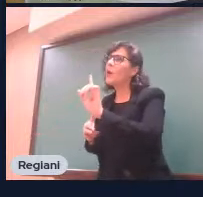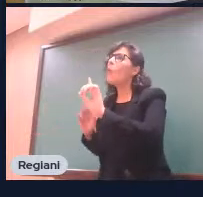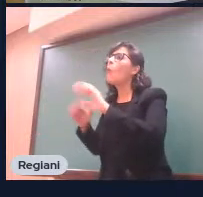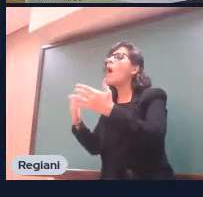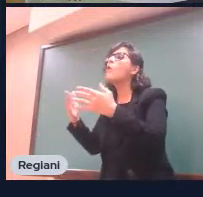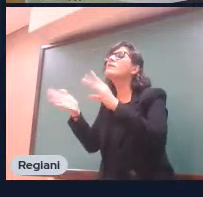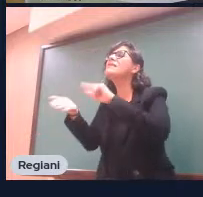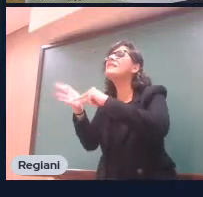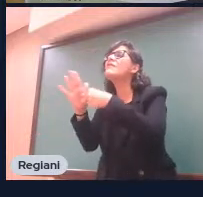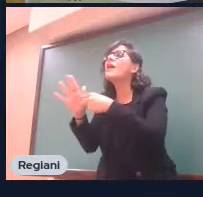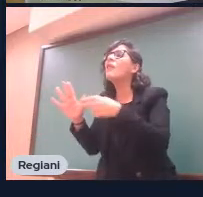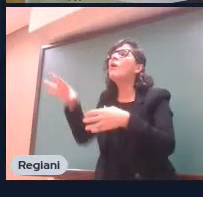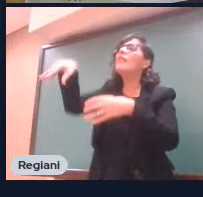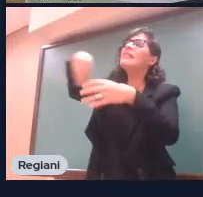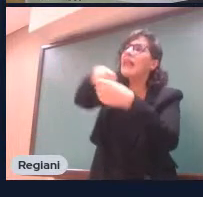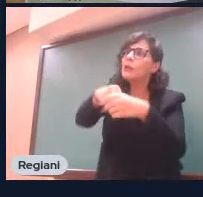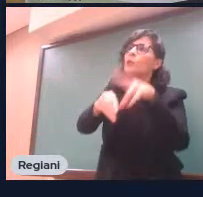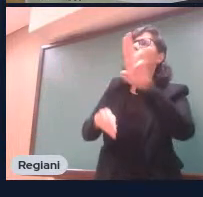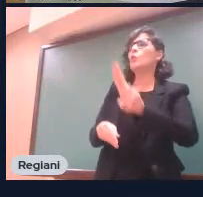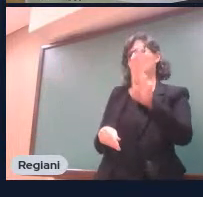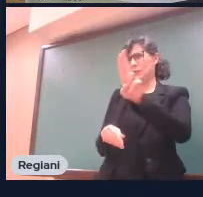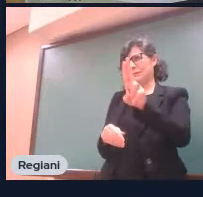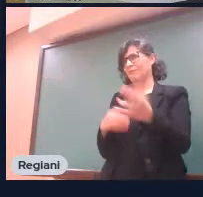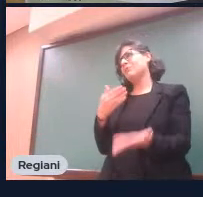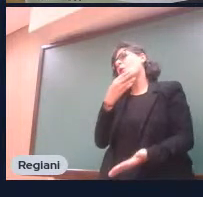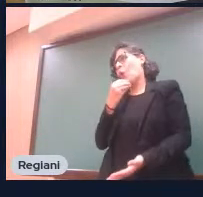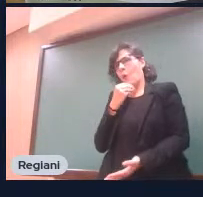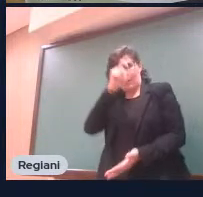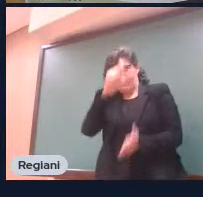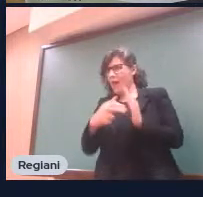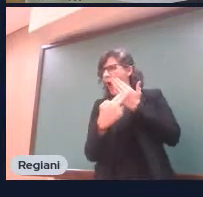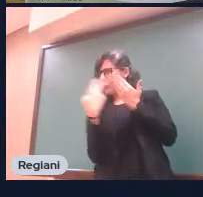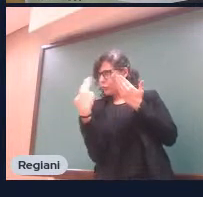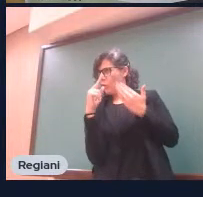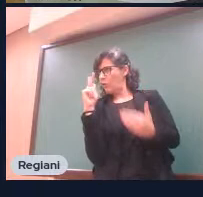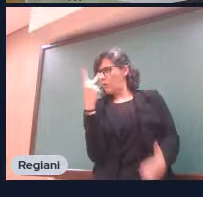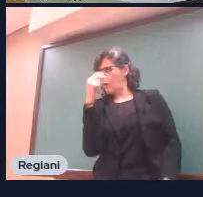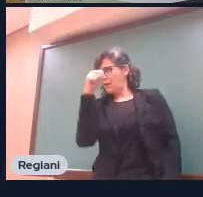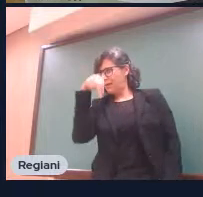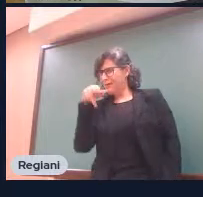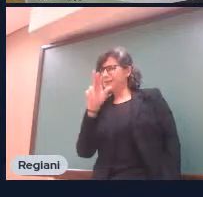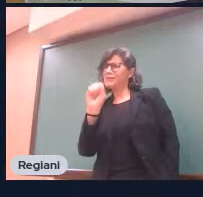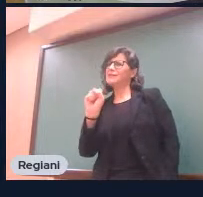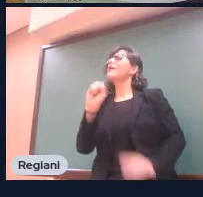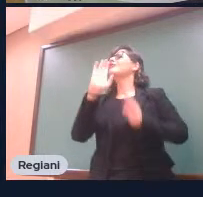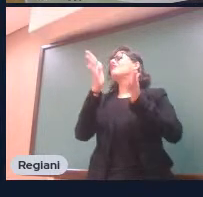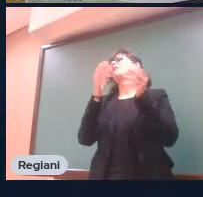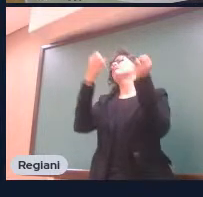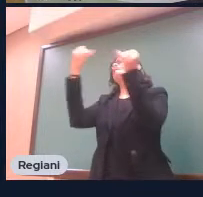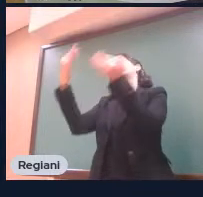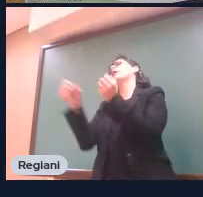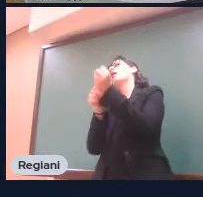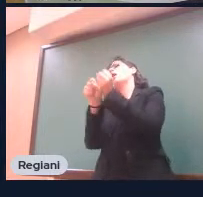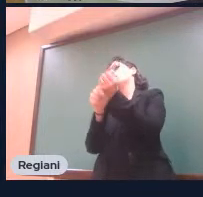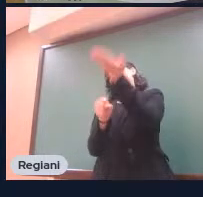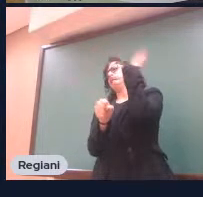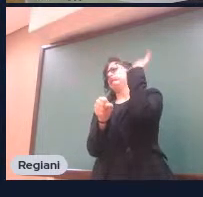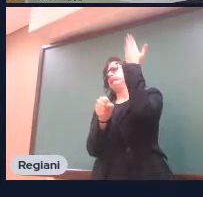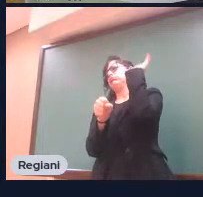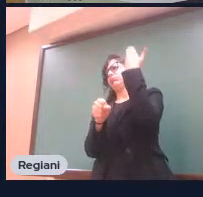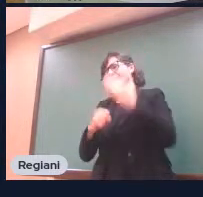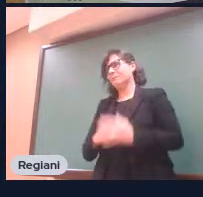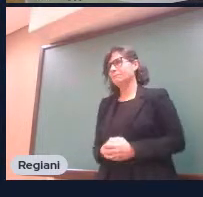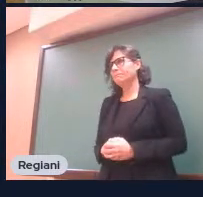use, which is, of course, what Patrick Hanks has been saying for several decades. A particular problem